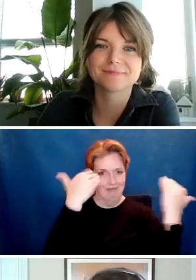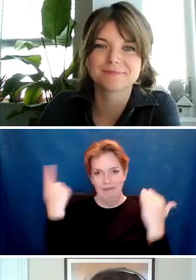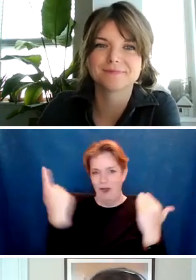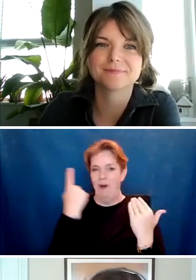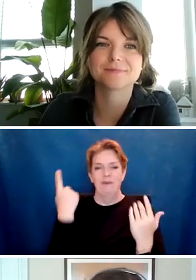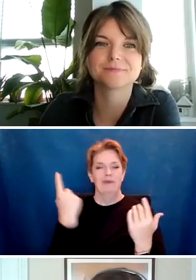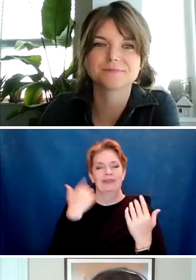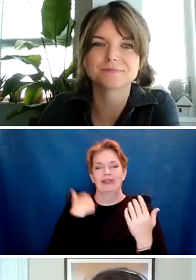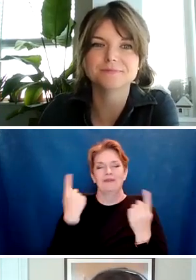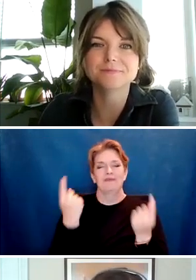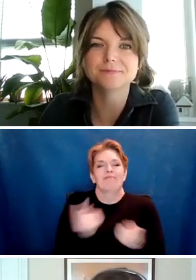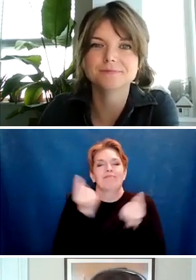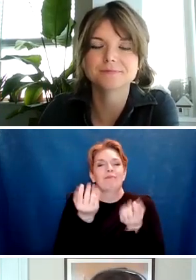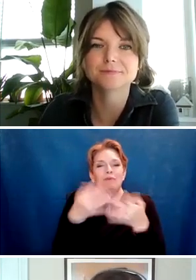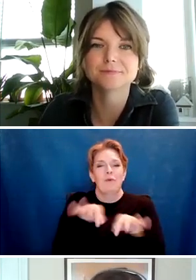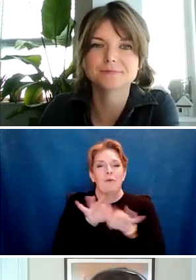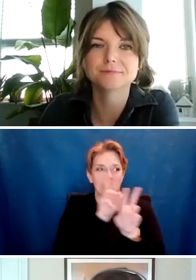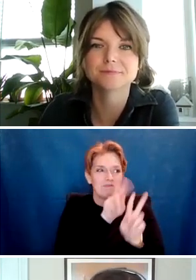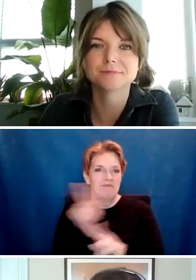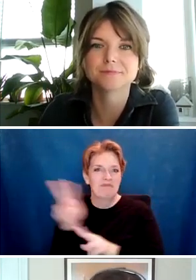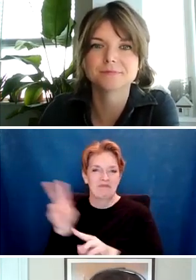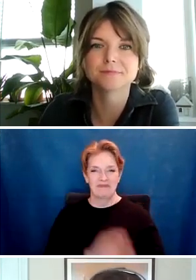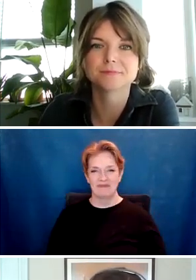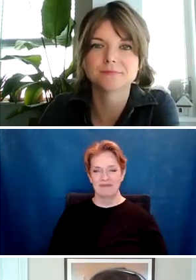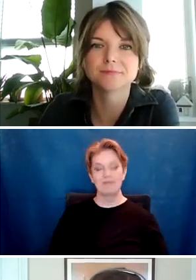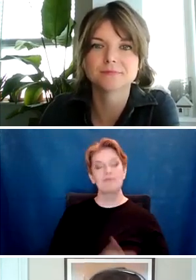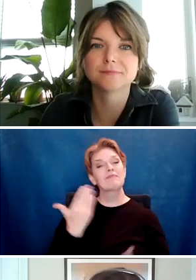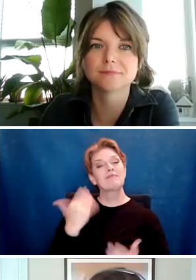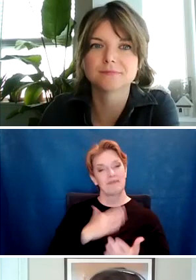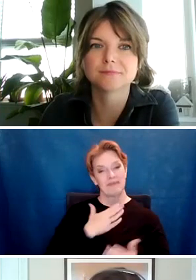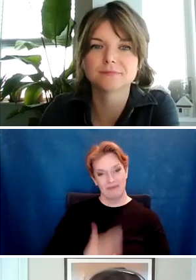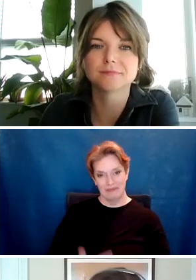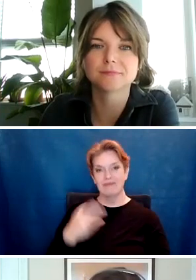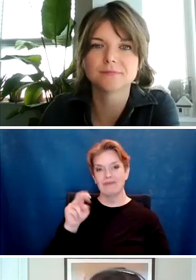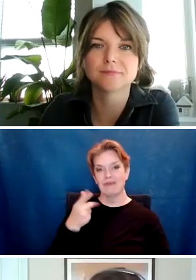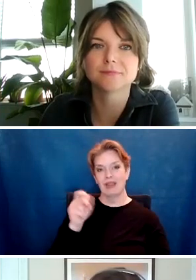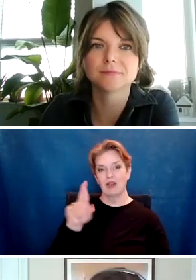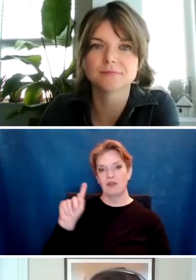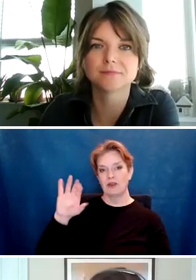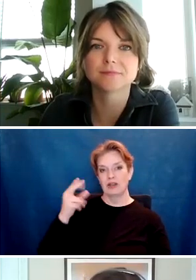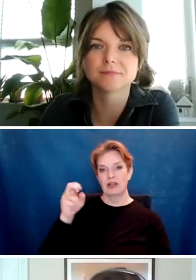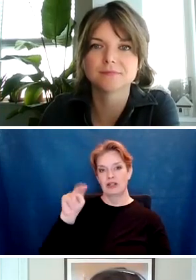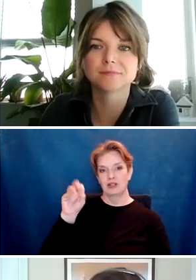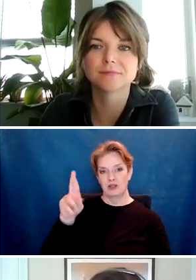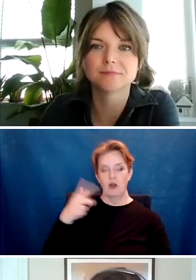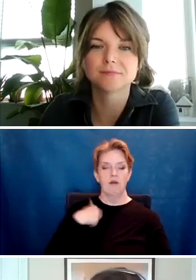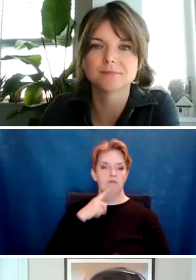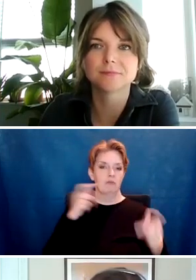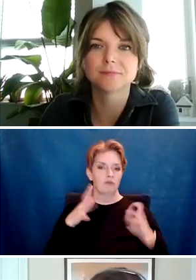So thank you very much for those introductions. And as Rachel mentioned, my name is Heather Tischner, and I am the director of Melrose